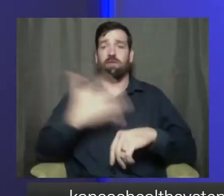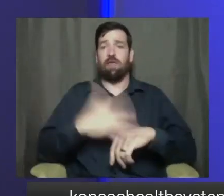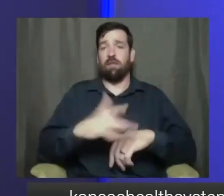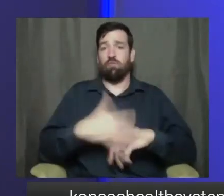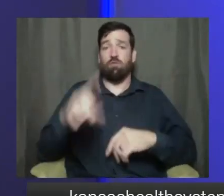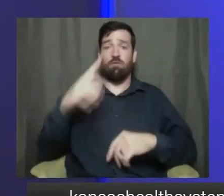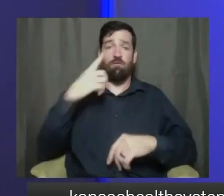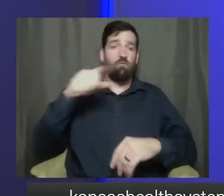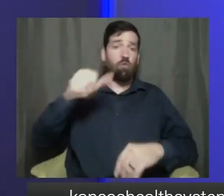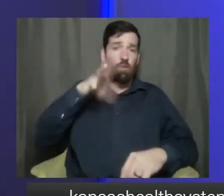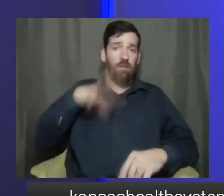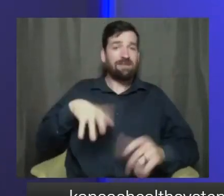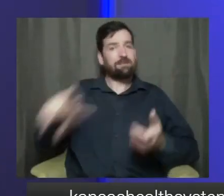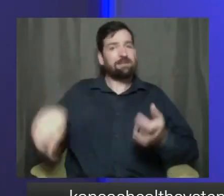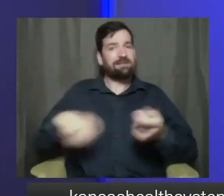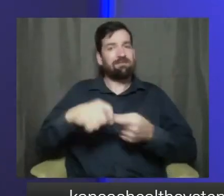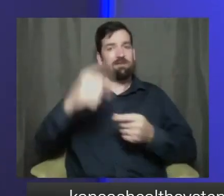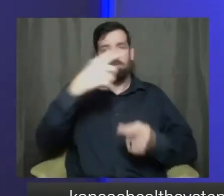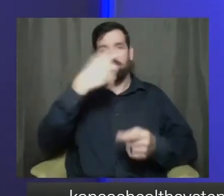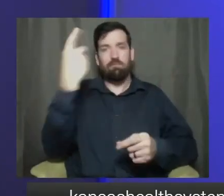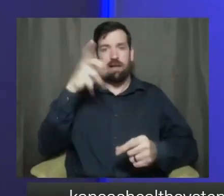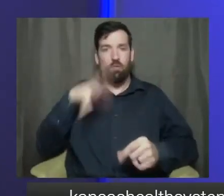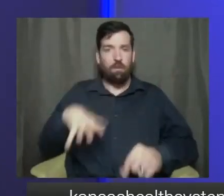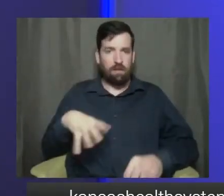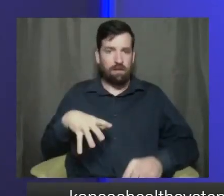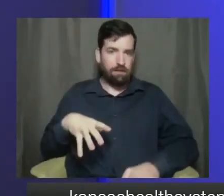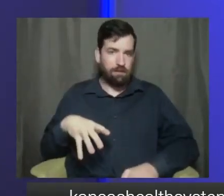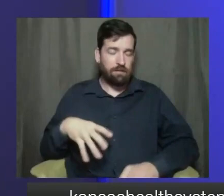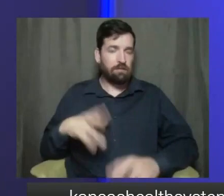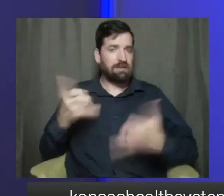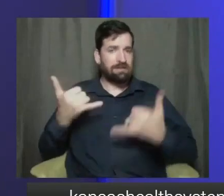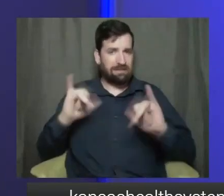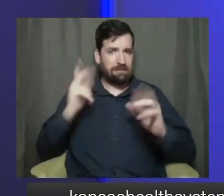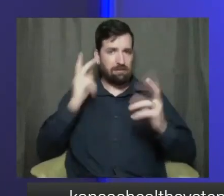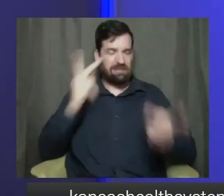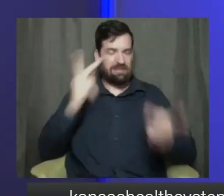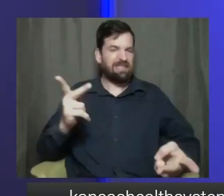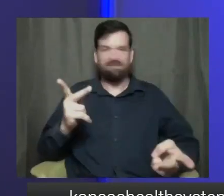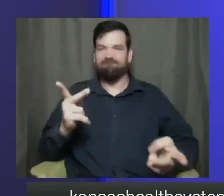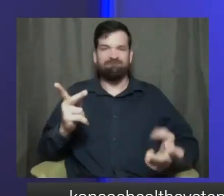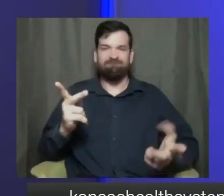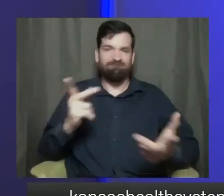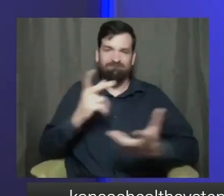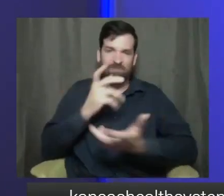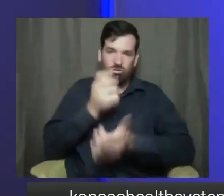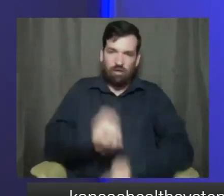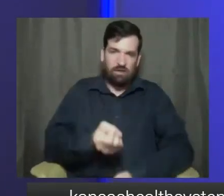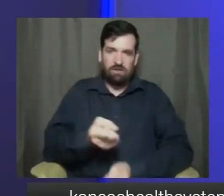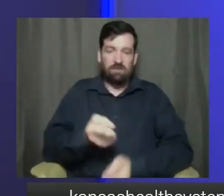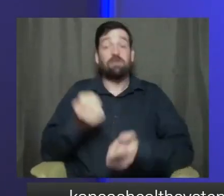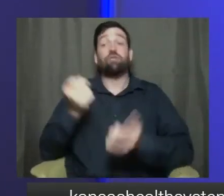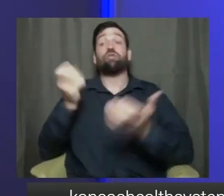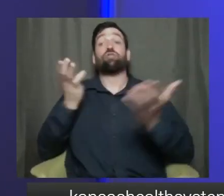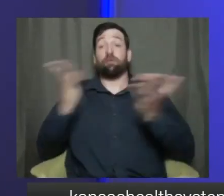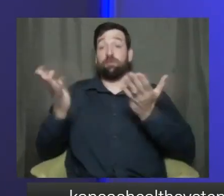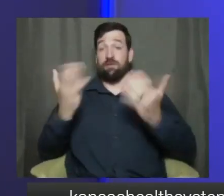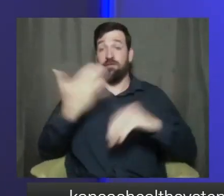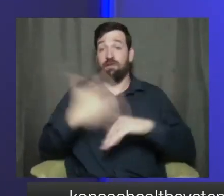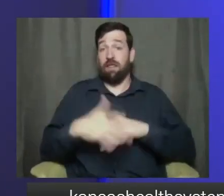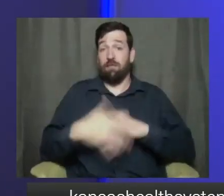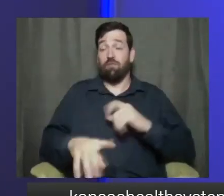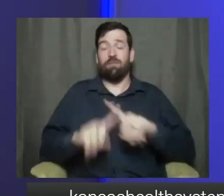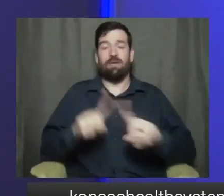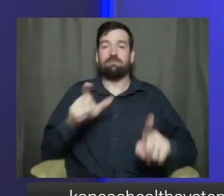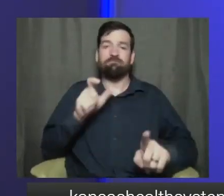particularly Black women around this area. We still see that mistrust. So while there are services available, it still is not normalized within the